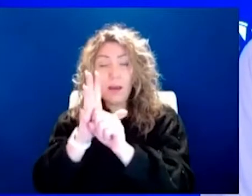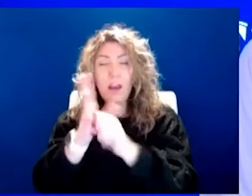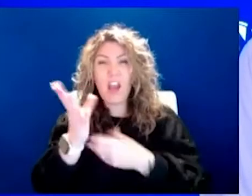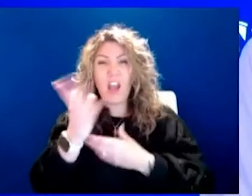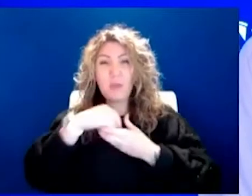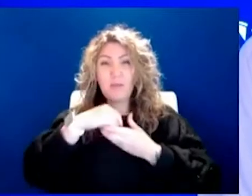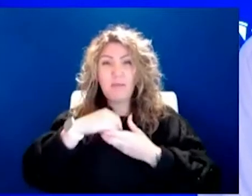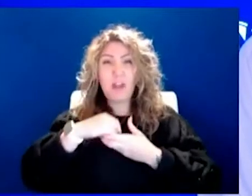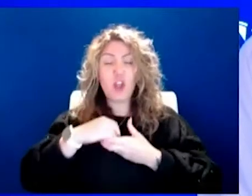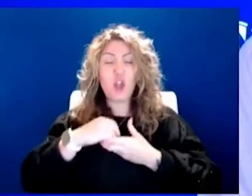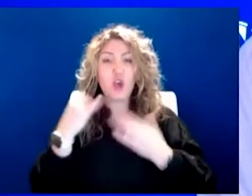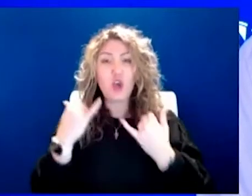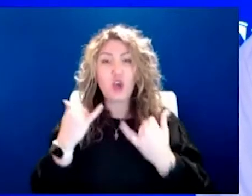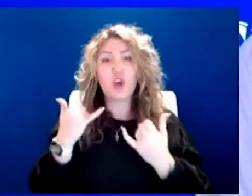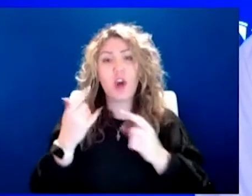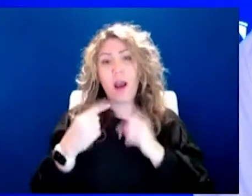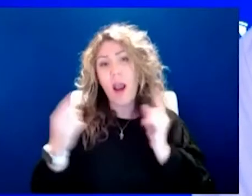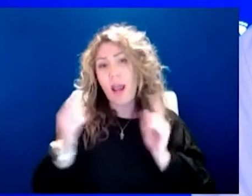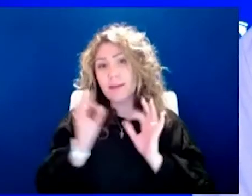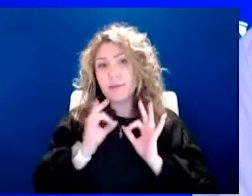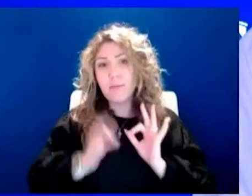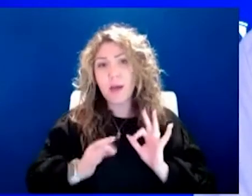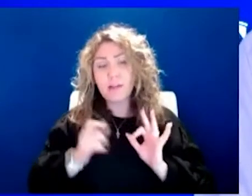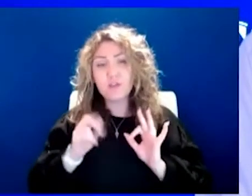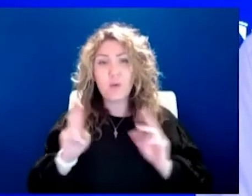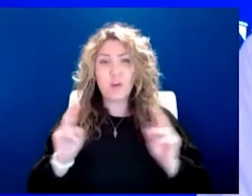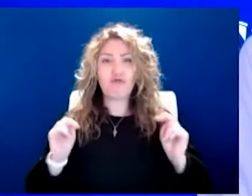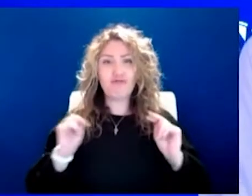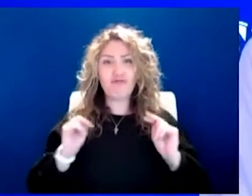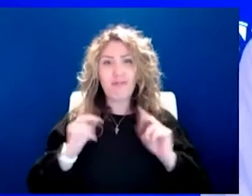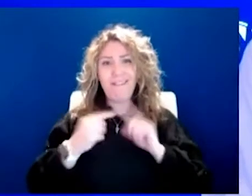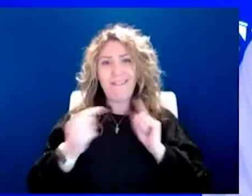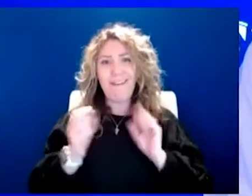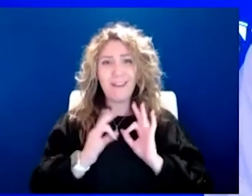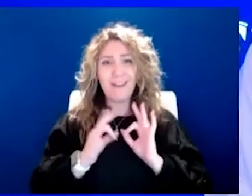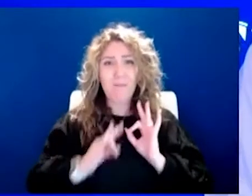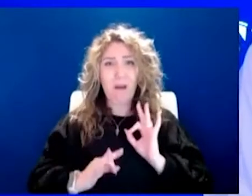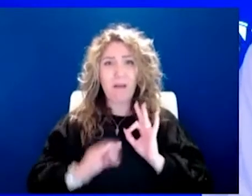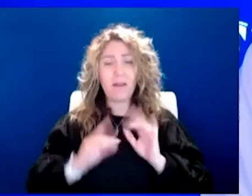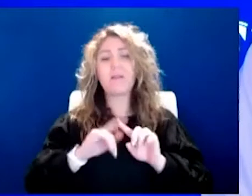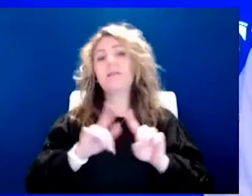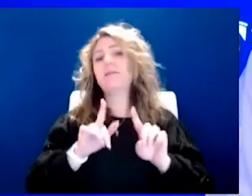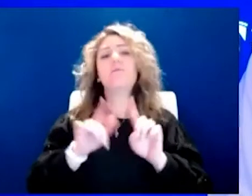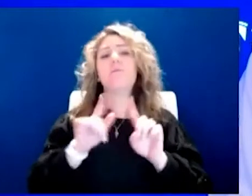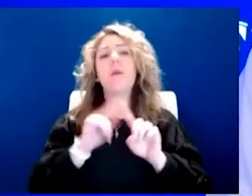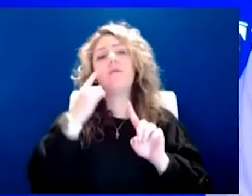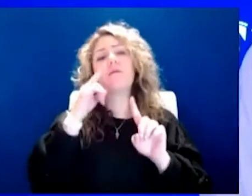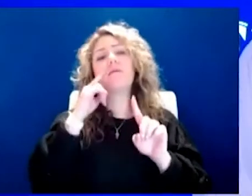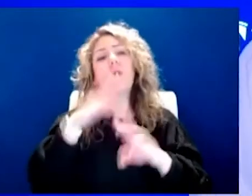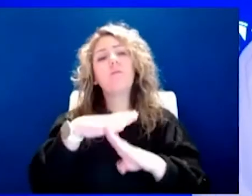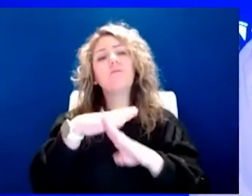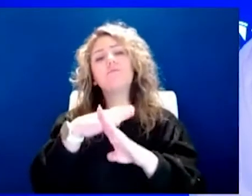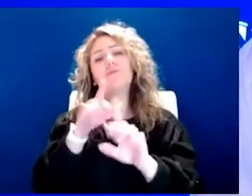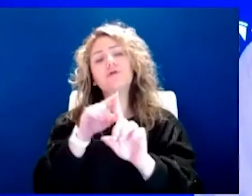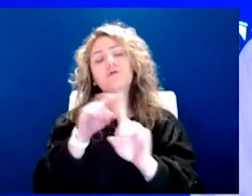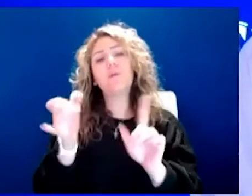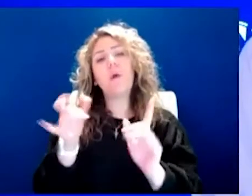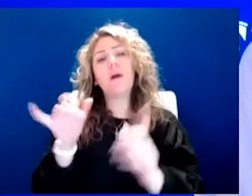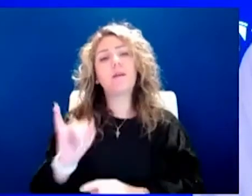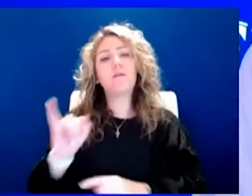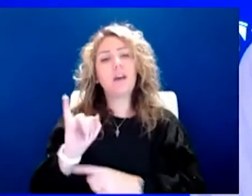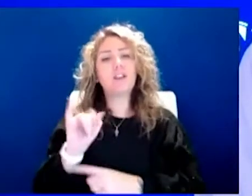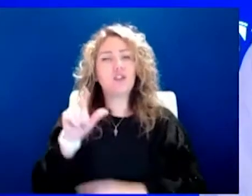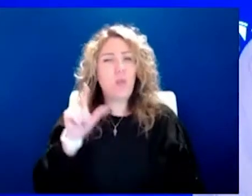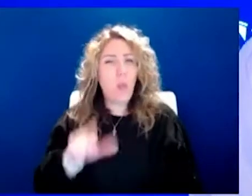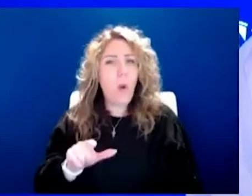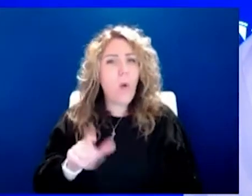the majority of our neutralizing antibodies. But for protection from infection, it's probably fairly low. And that's